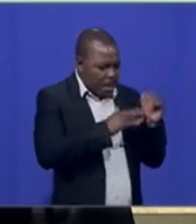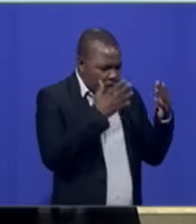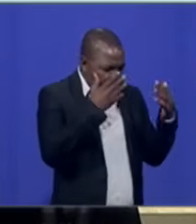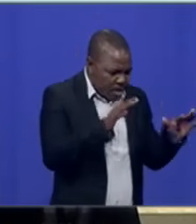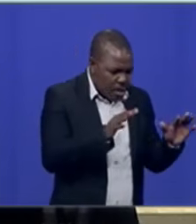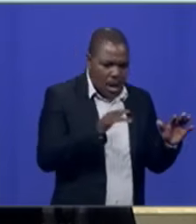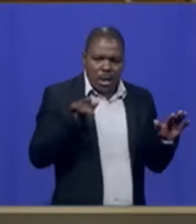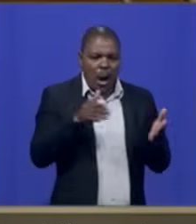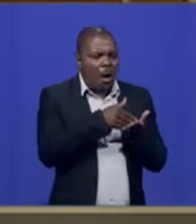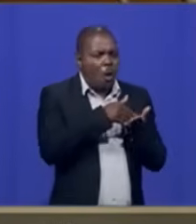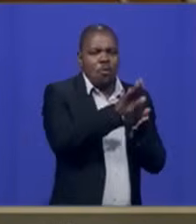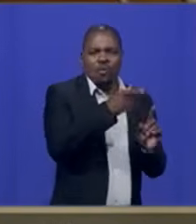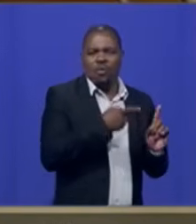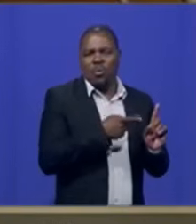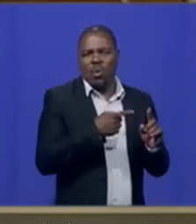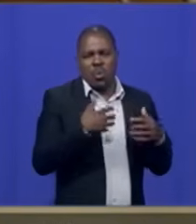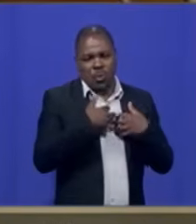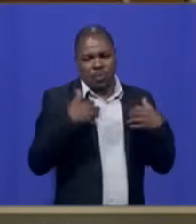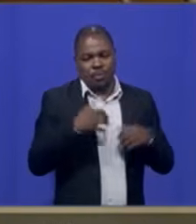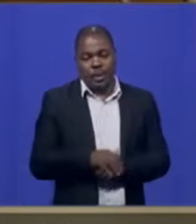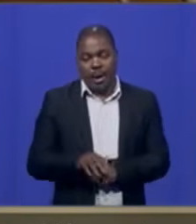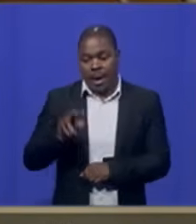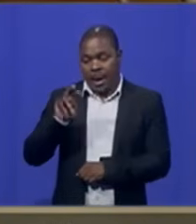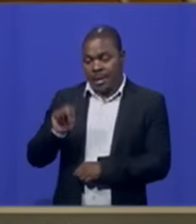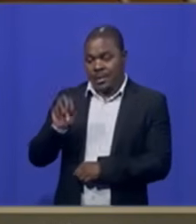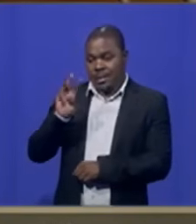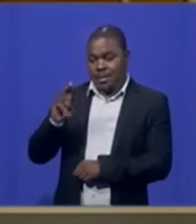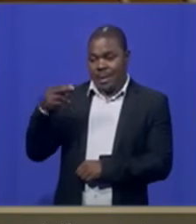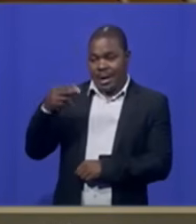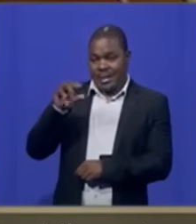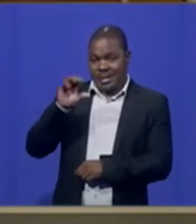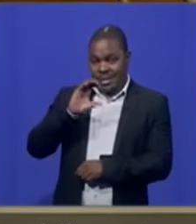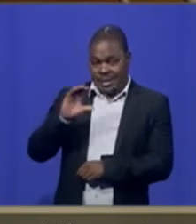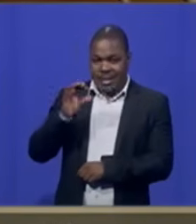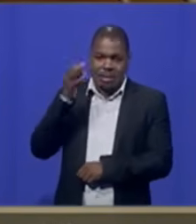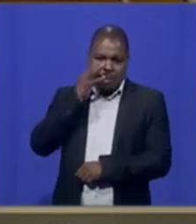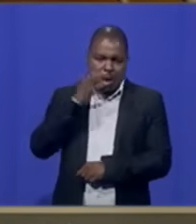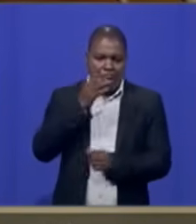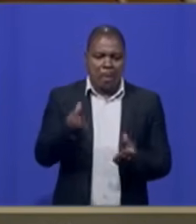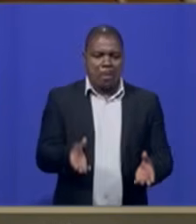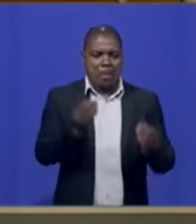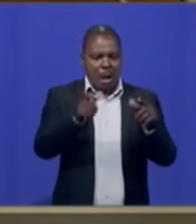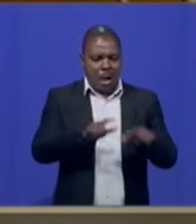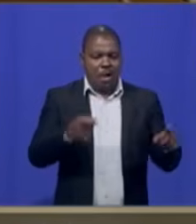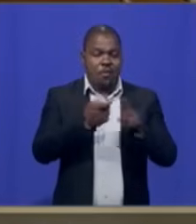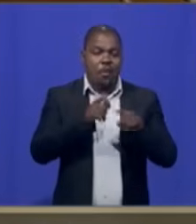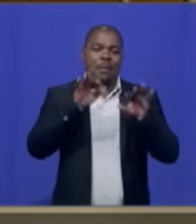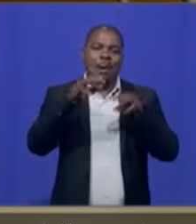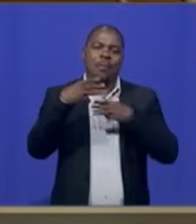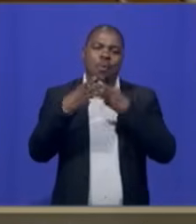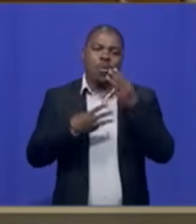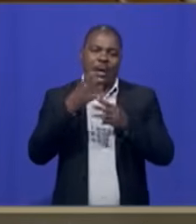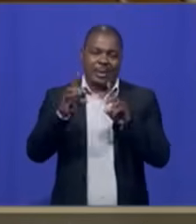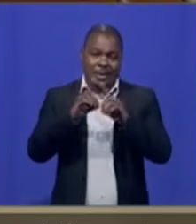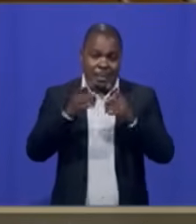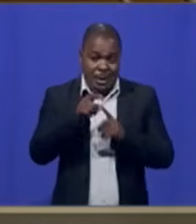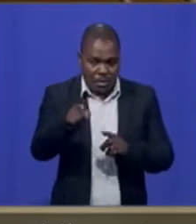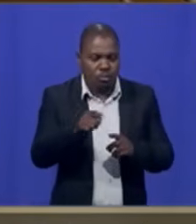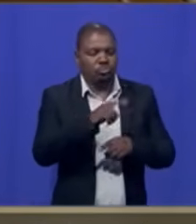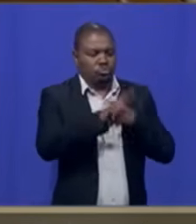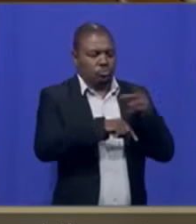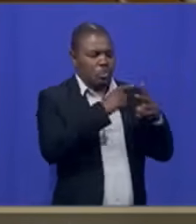na setse ka so. Le fa NWHC e eme ka gore ba abetswe lefatshe ke lefapha la ditiro tsa setšhaba mo porofenseng go